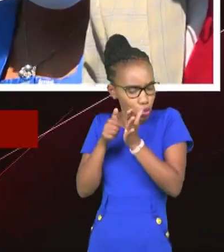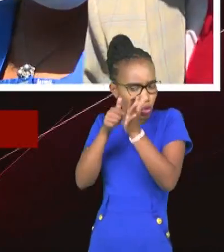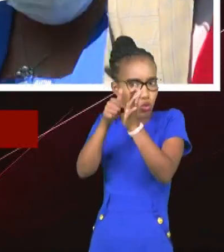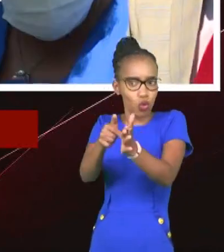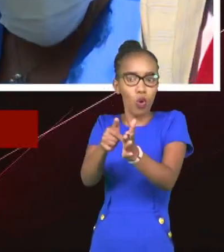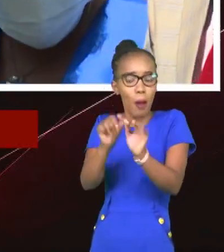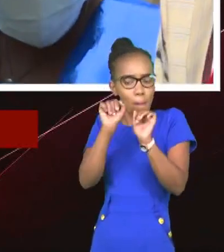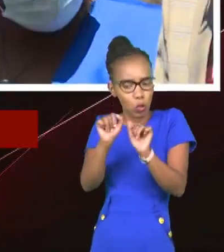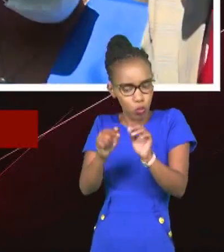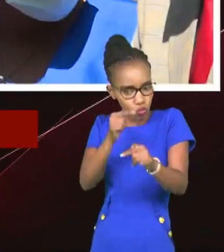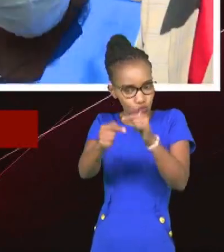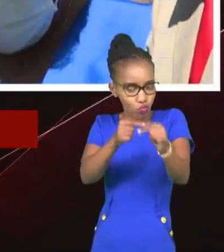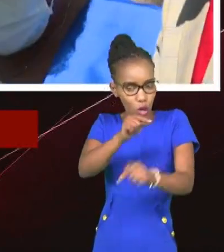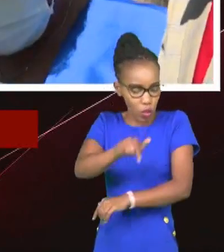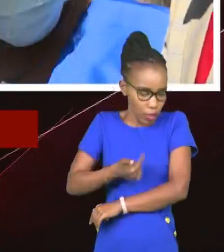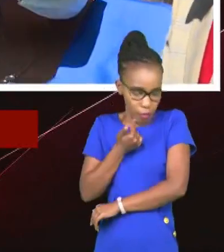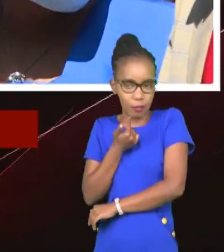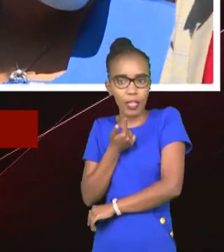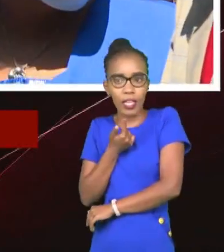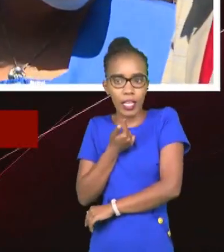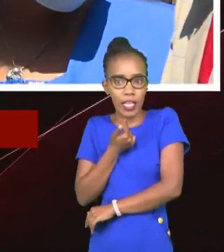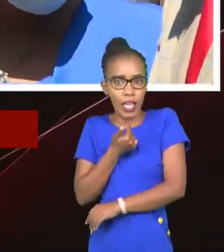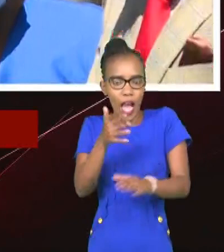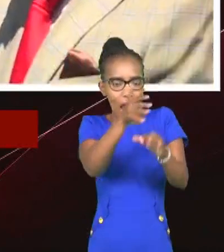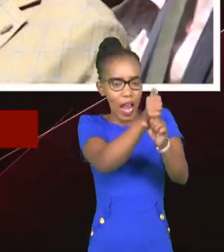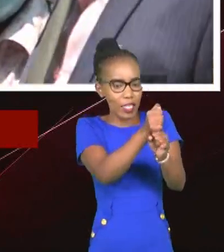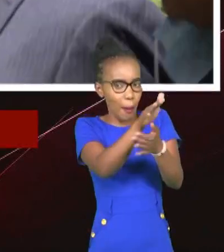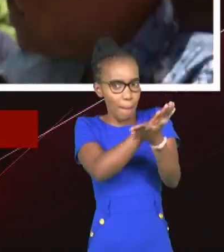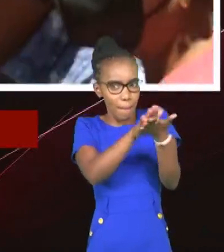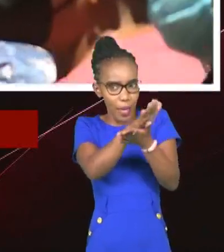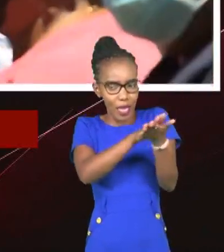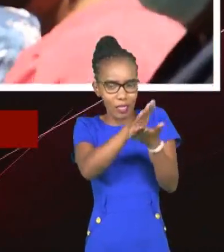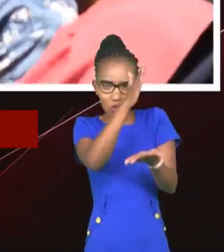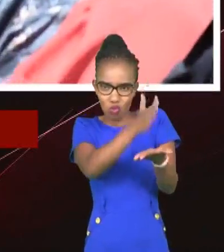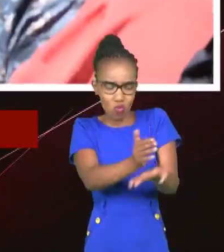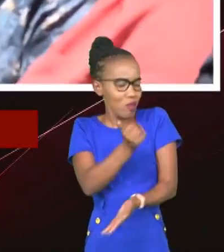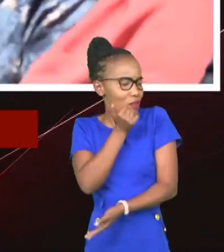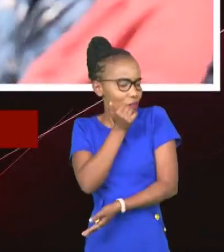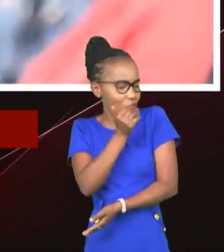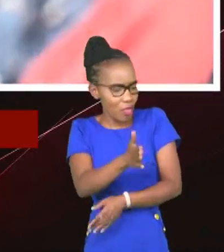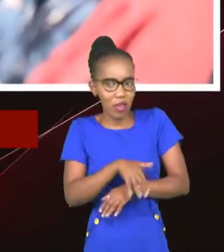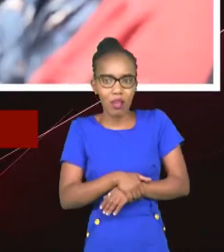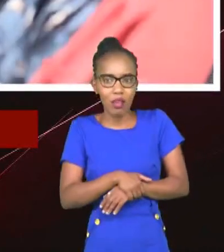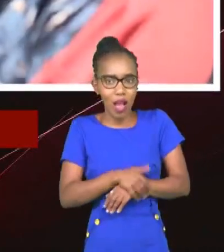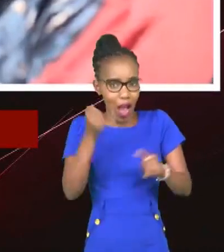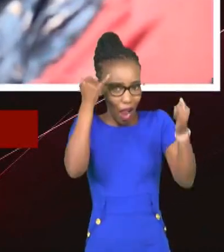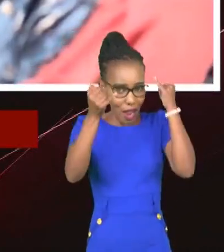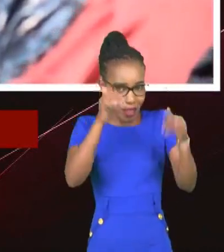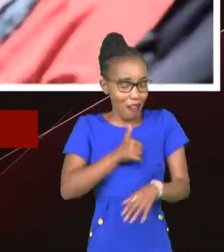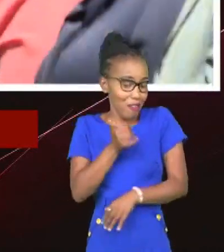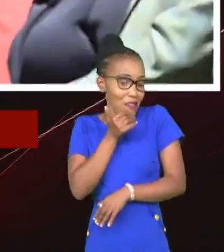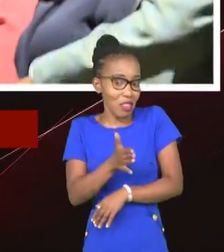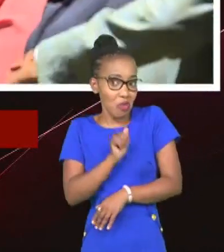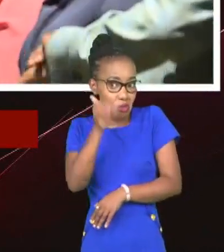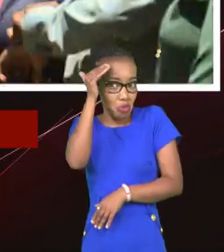on our own. So I want to fault this alliance because it's not based on merit. It's not based on any particular ideology. I don't know whether they